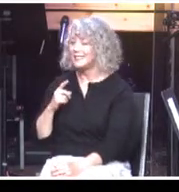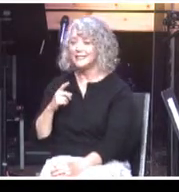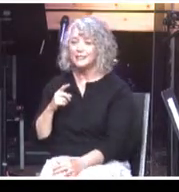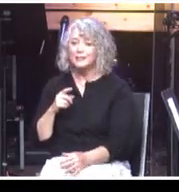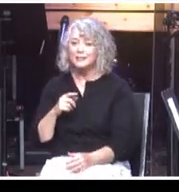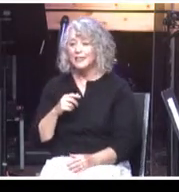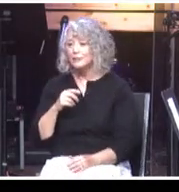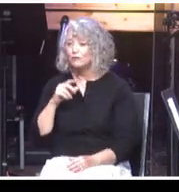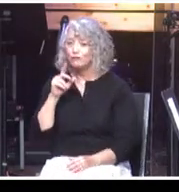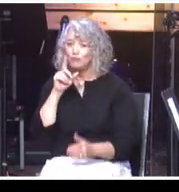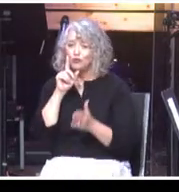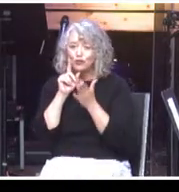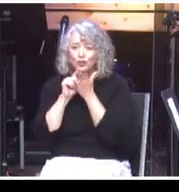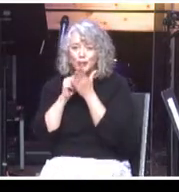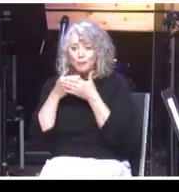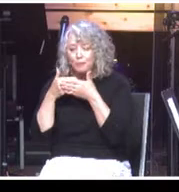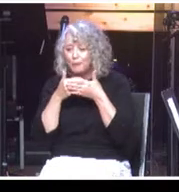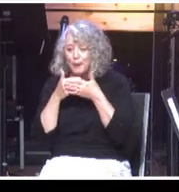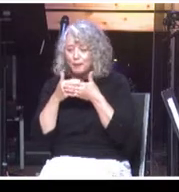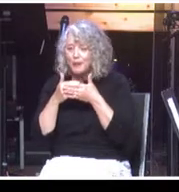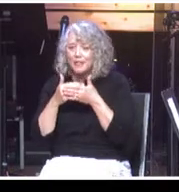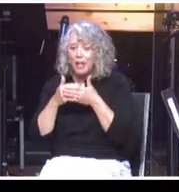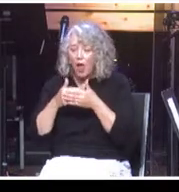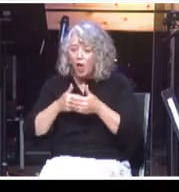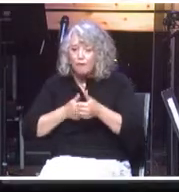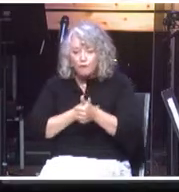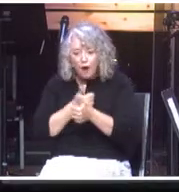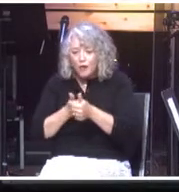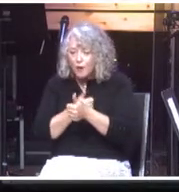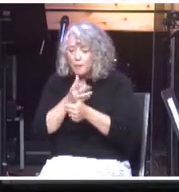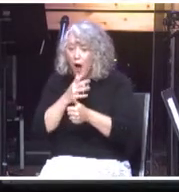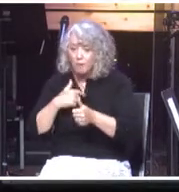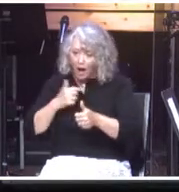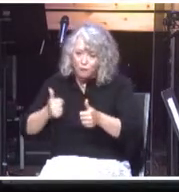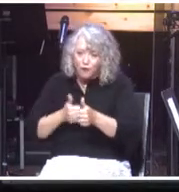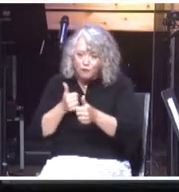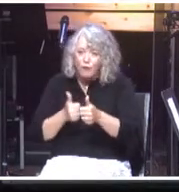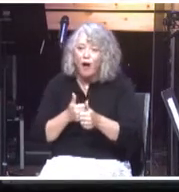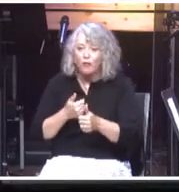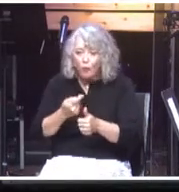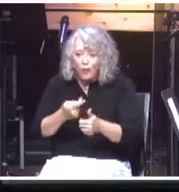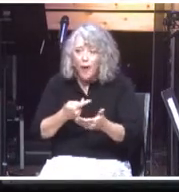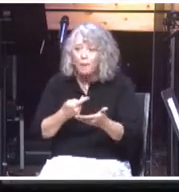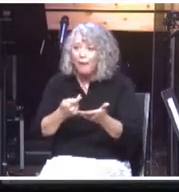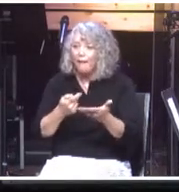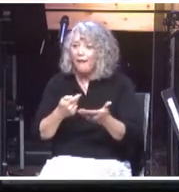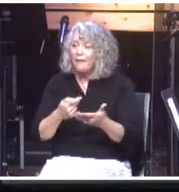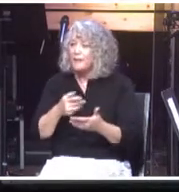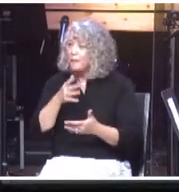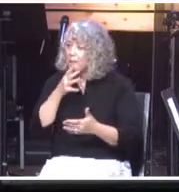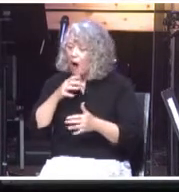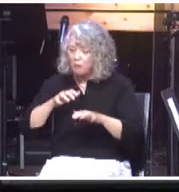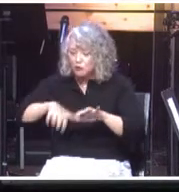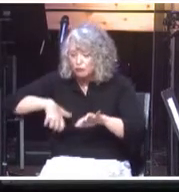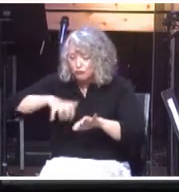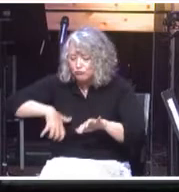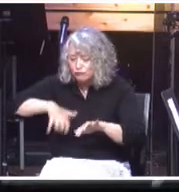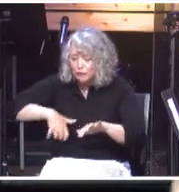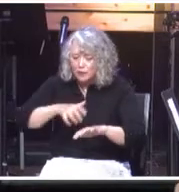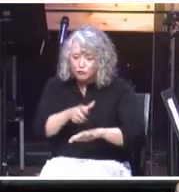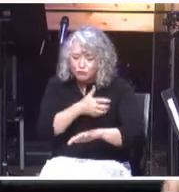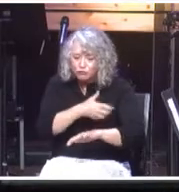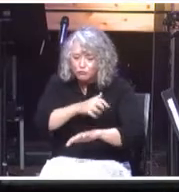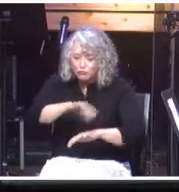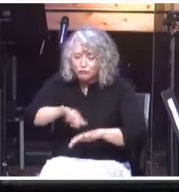mother as their mother hen led them around, and she would scratch for food, you know, and then she steps back and all the little chicks run in front of